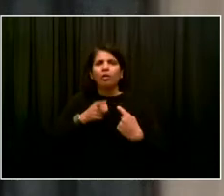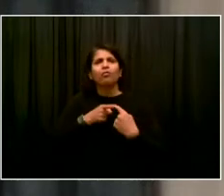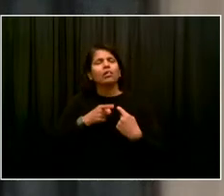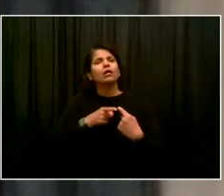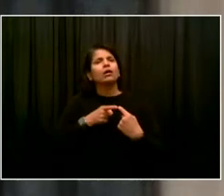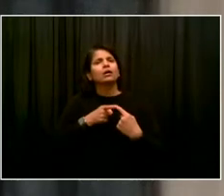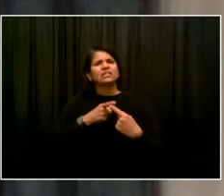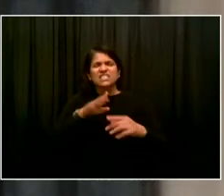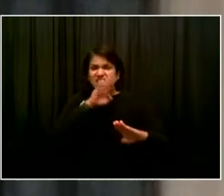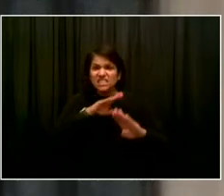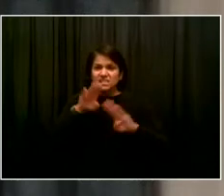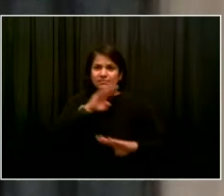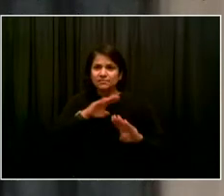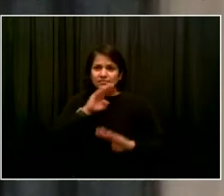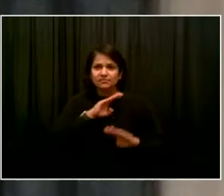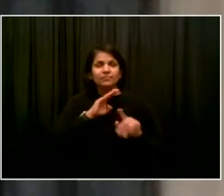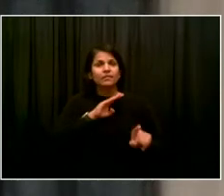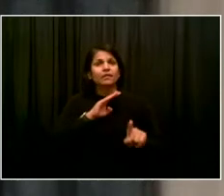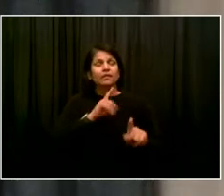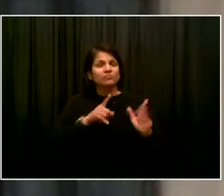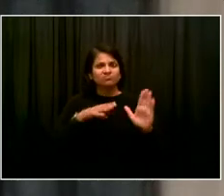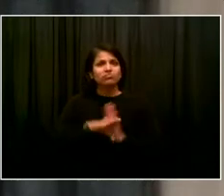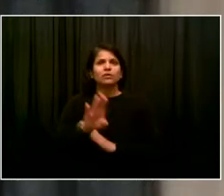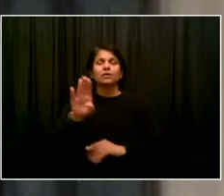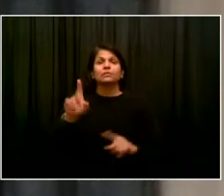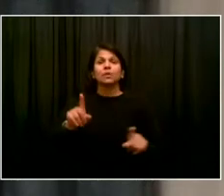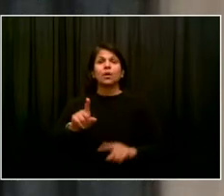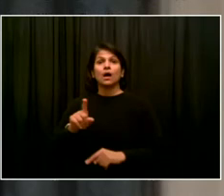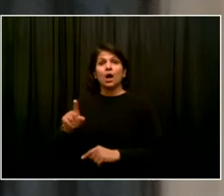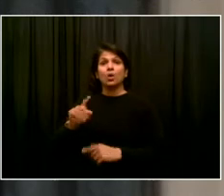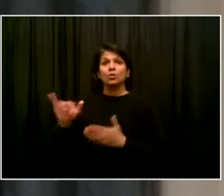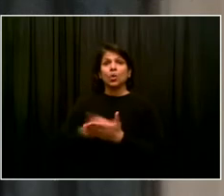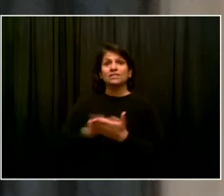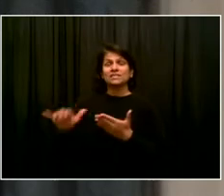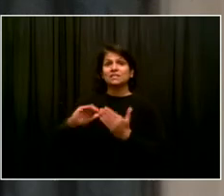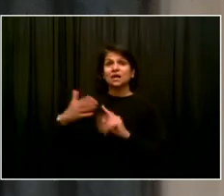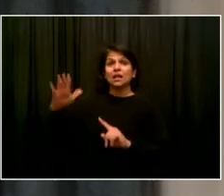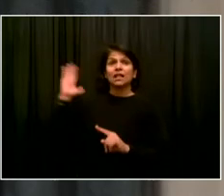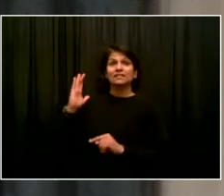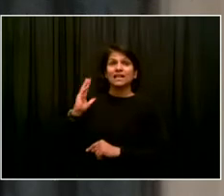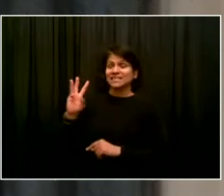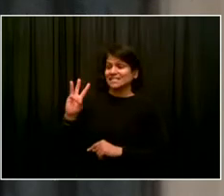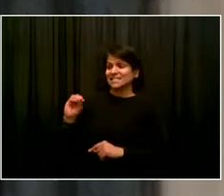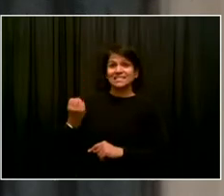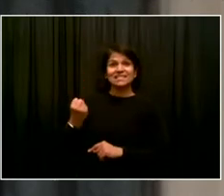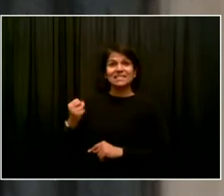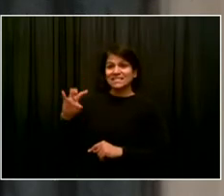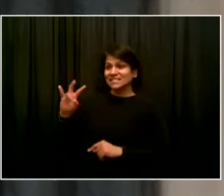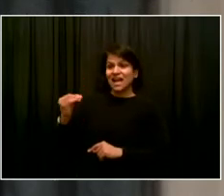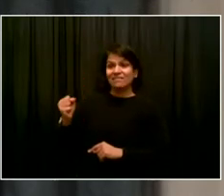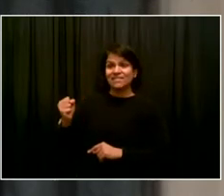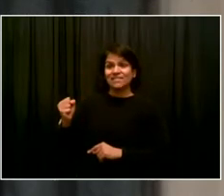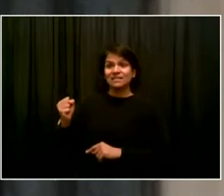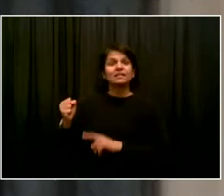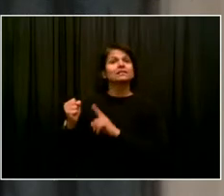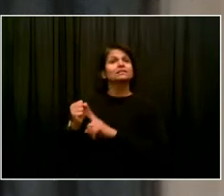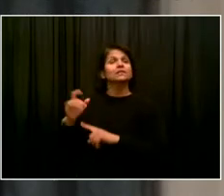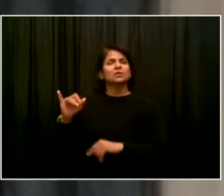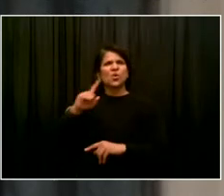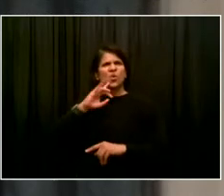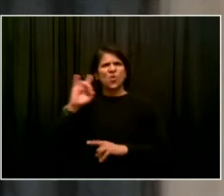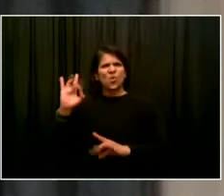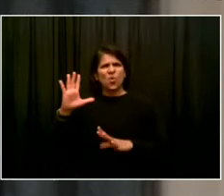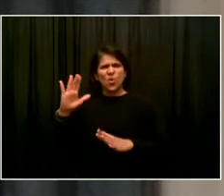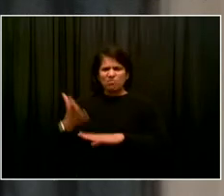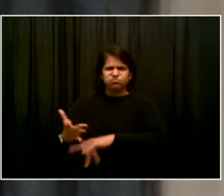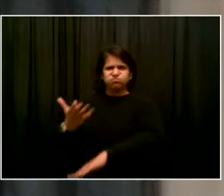we know what the city was like in the 60s and the 70s and we've come a long way and we still have a lot of work that has to be done, of course,